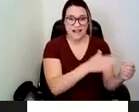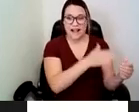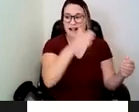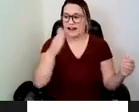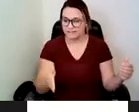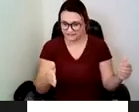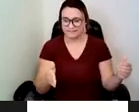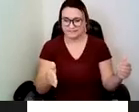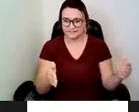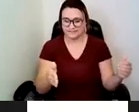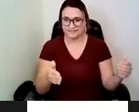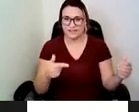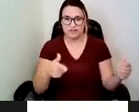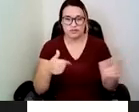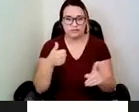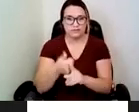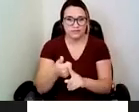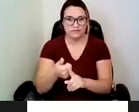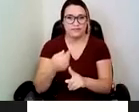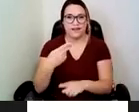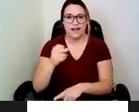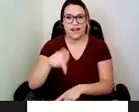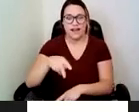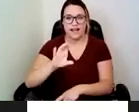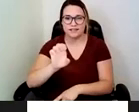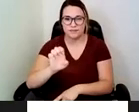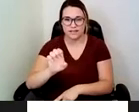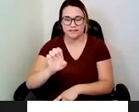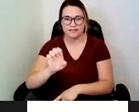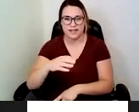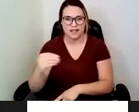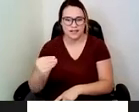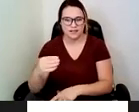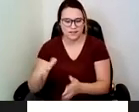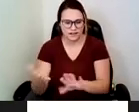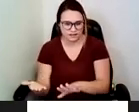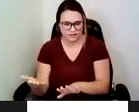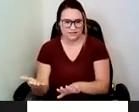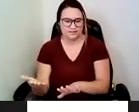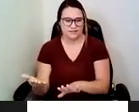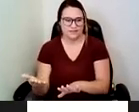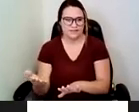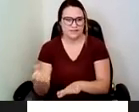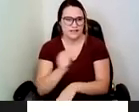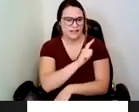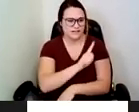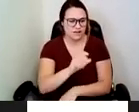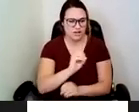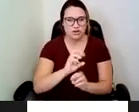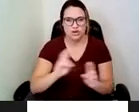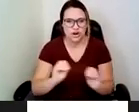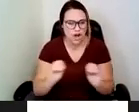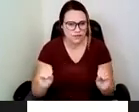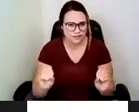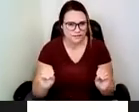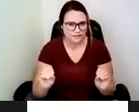a fence or a hurdle and it becomes hospice care and then death. That it's all or none, the directive of